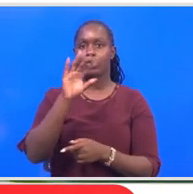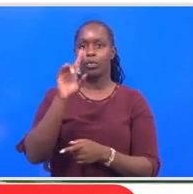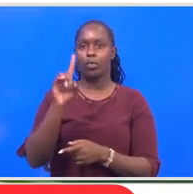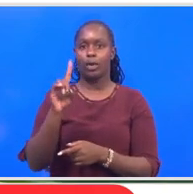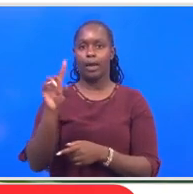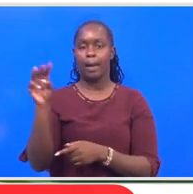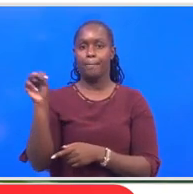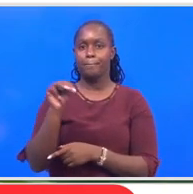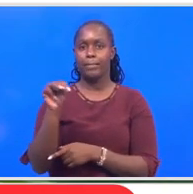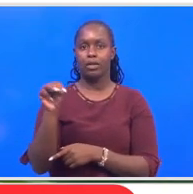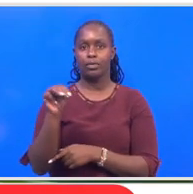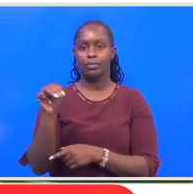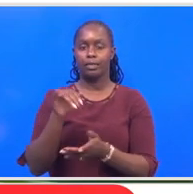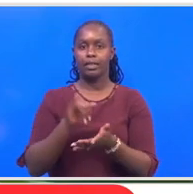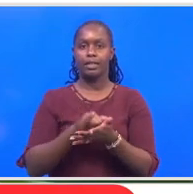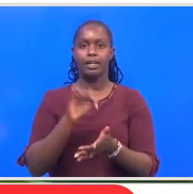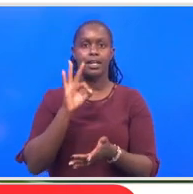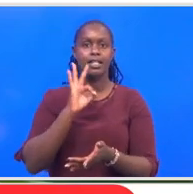is